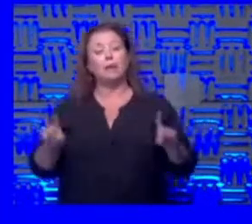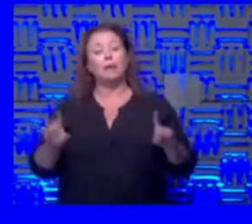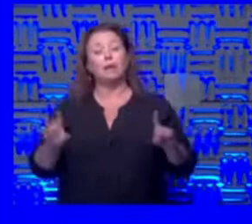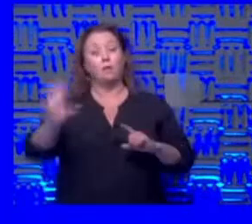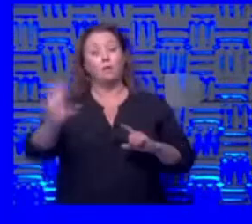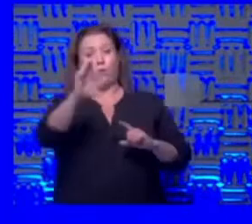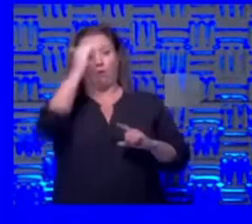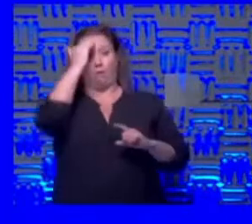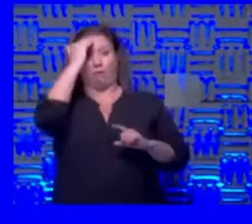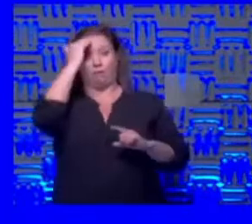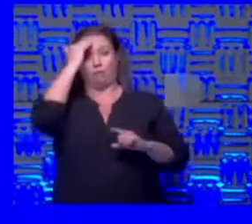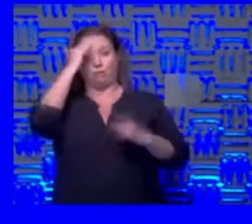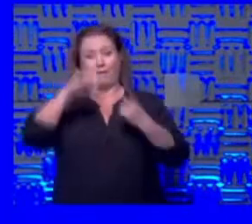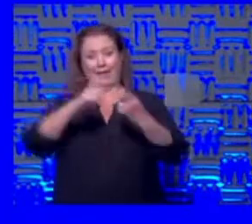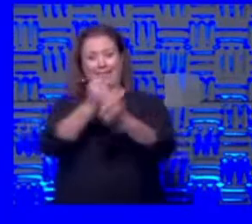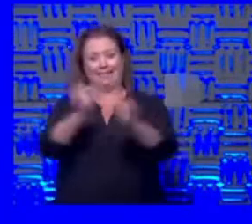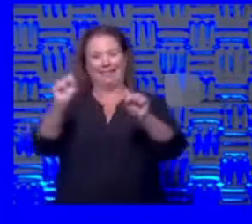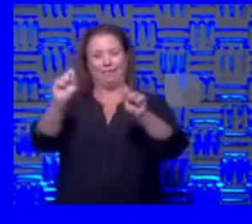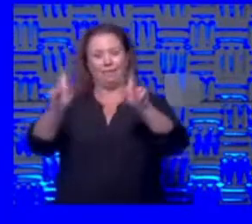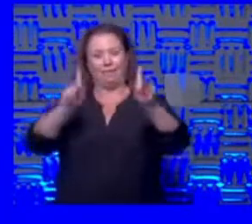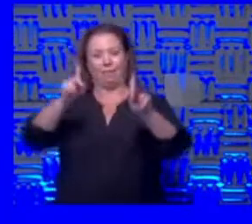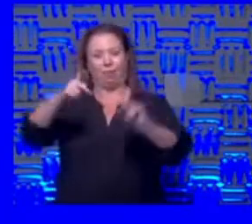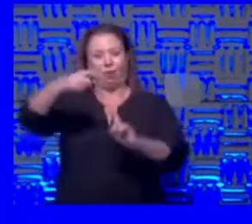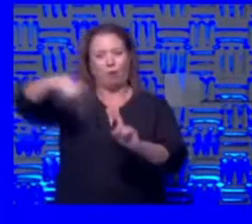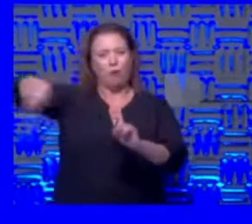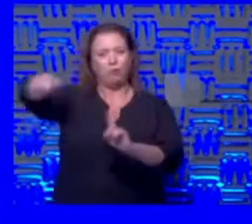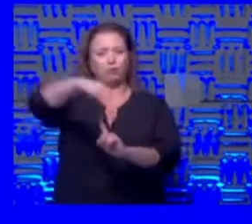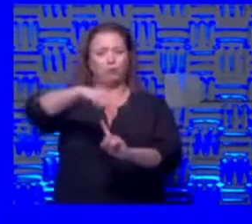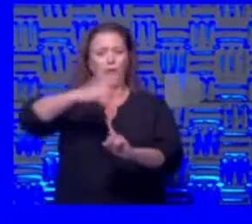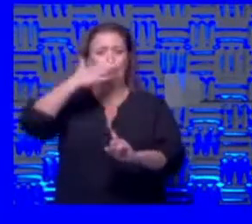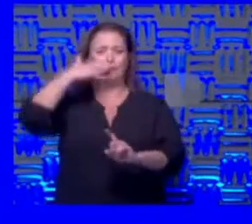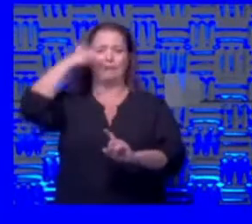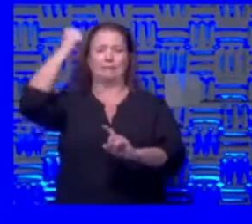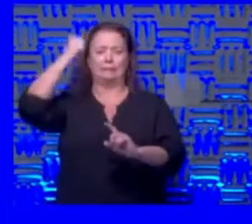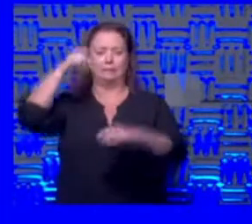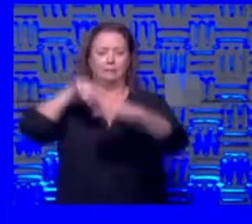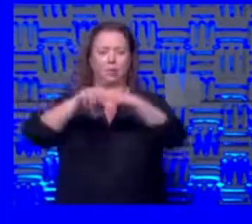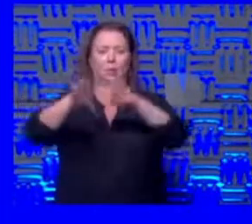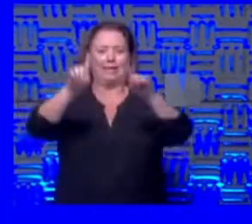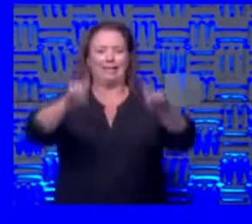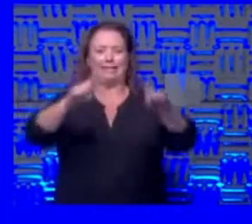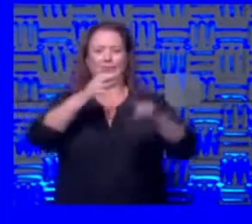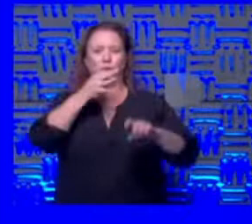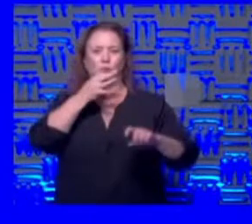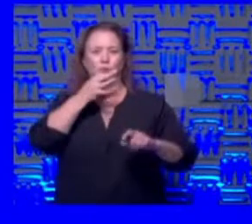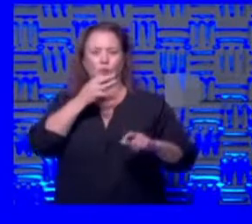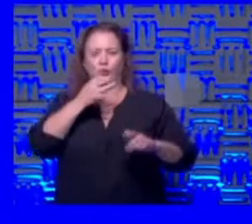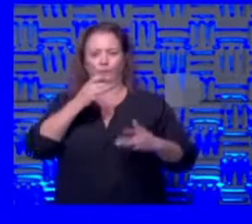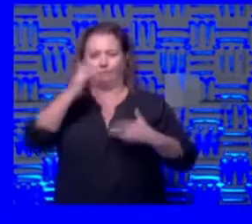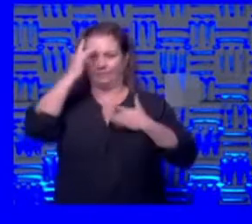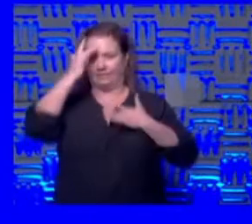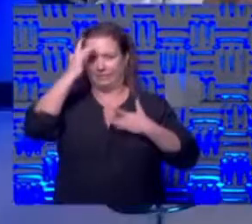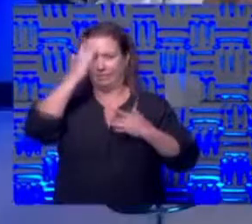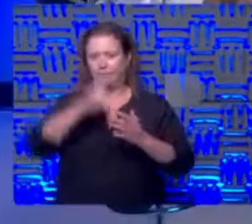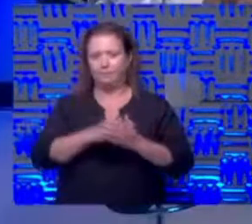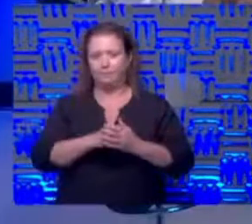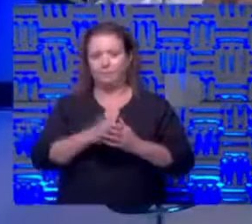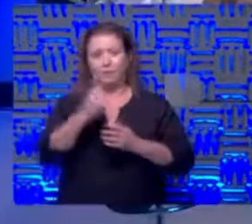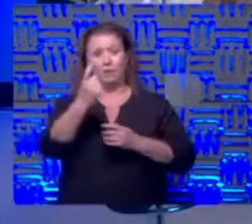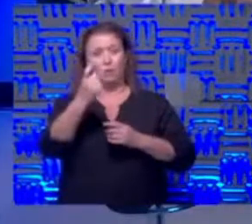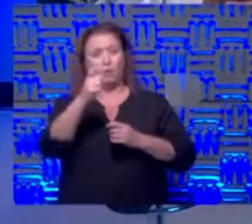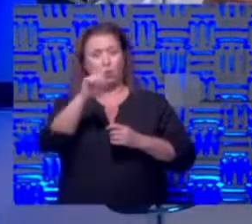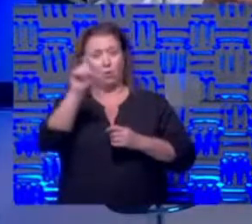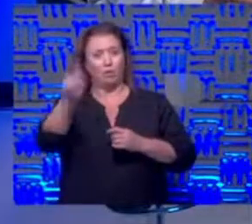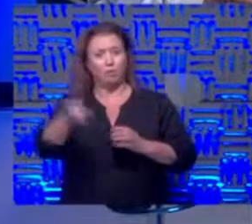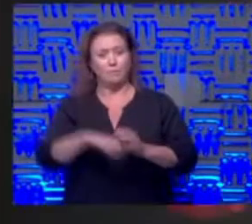your knowledge and for the safety of others around you, it's probably best to get a test as soon as you start having symptoms. Time for one more question, I